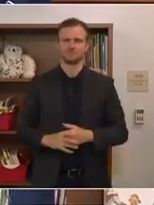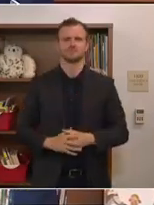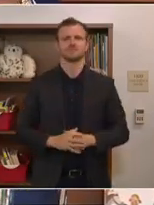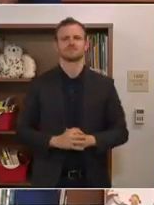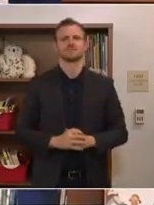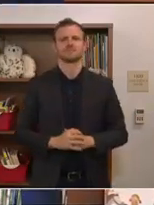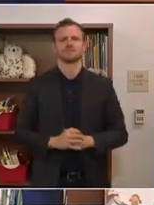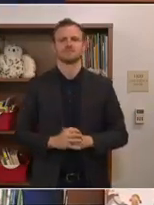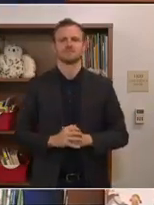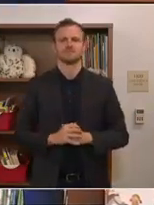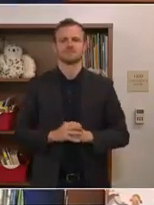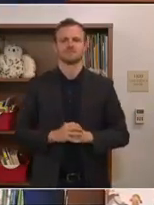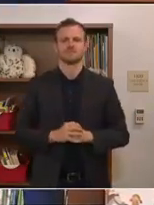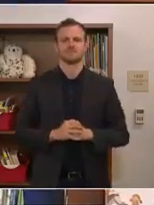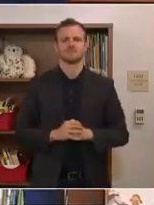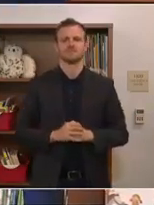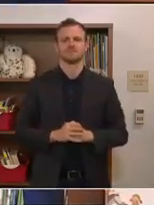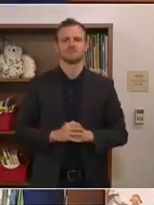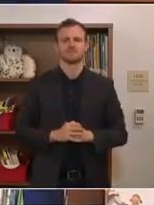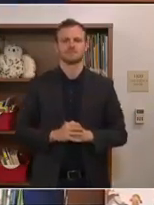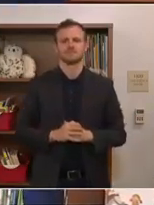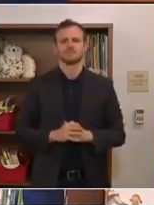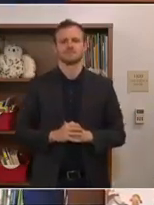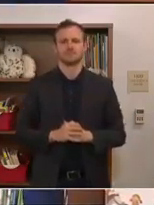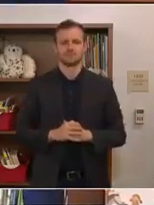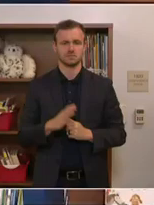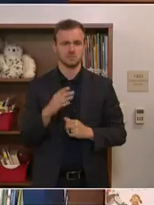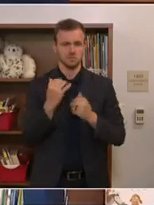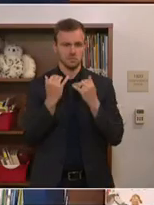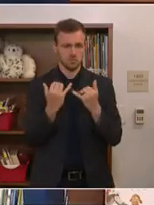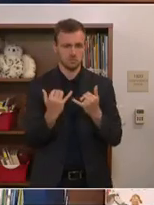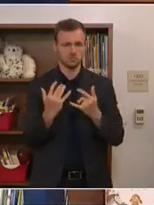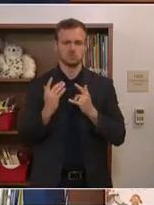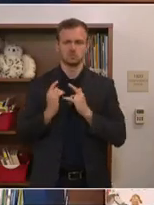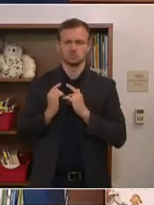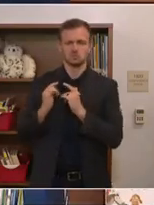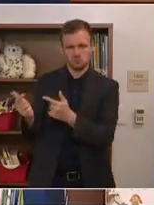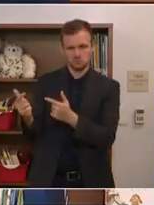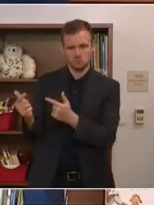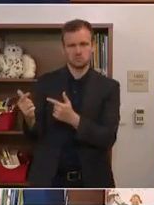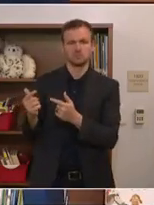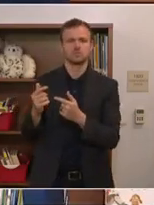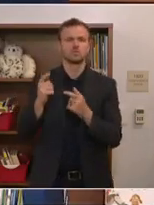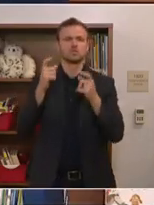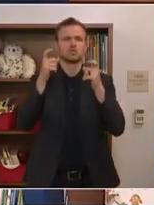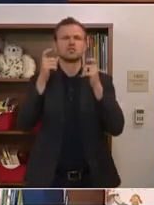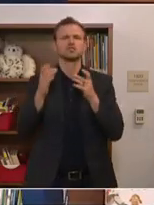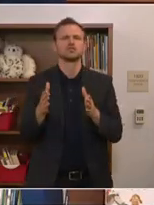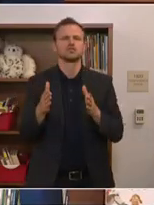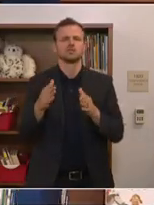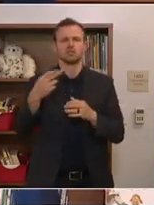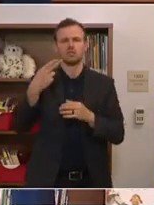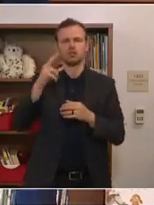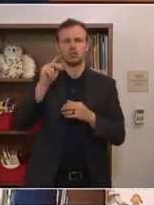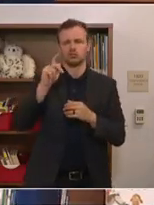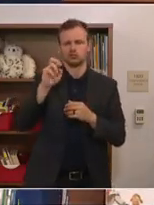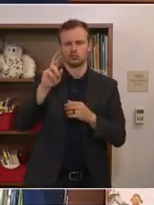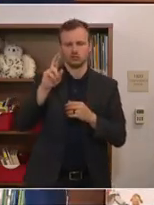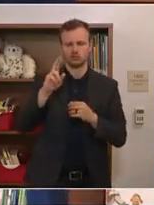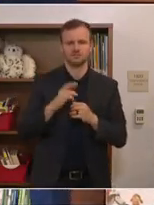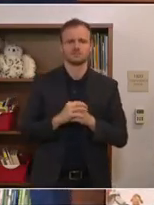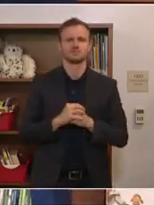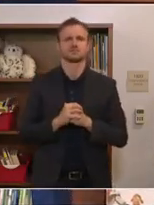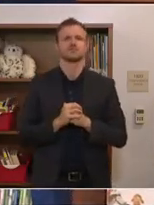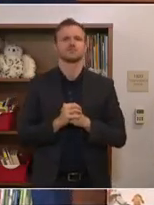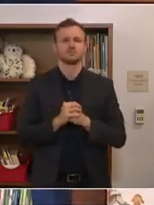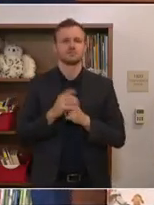And the next thank you is going to go to the person that you're going to hear from next, Director Hunter. Director Hunter leads the Department of General